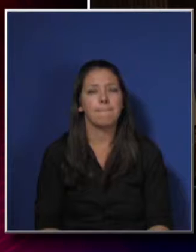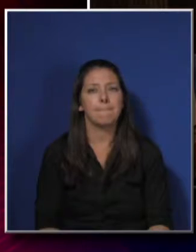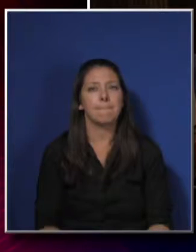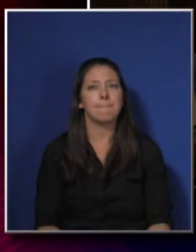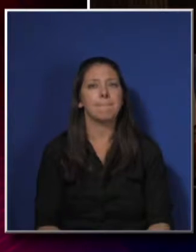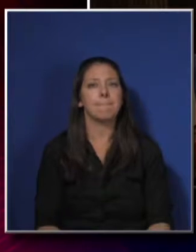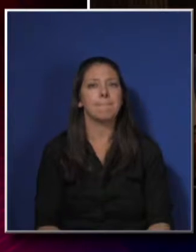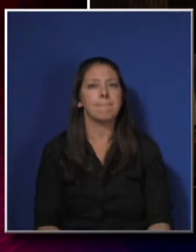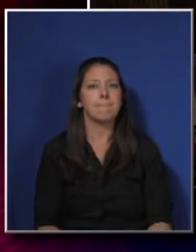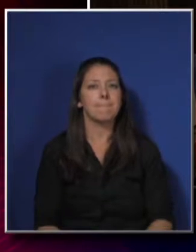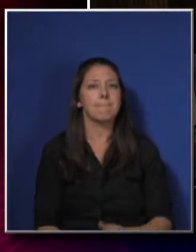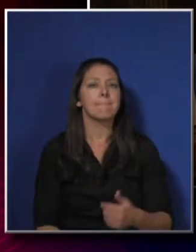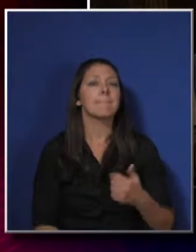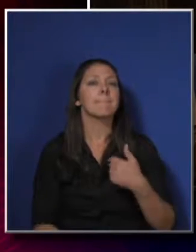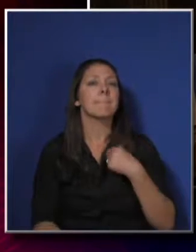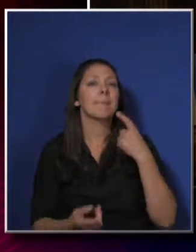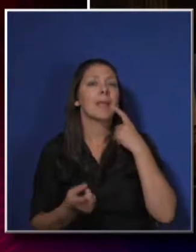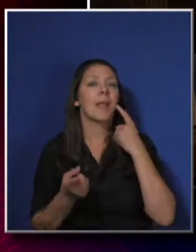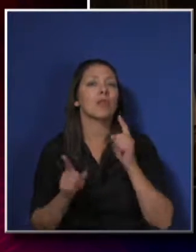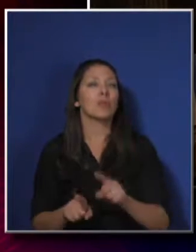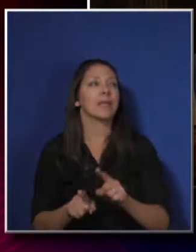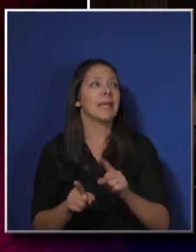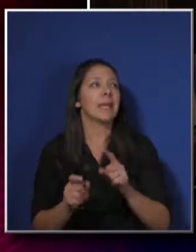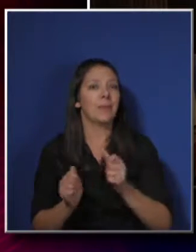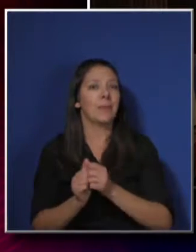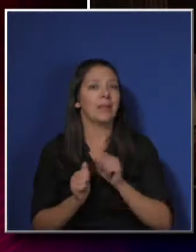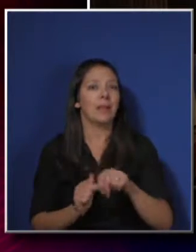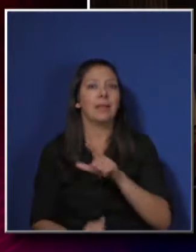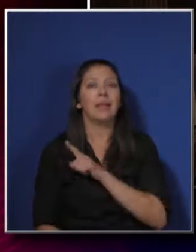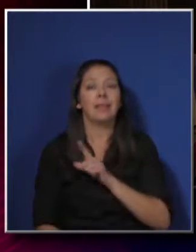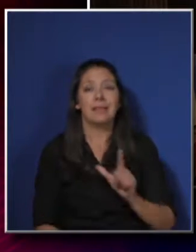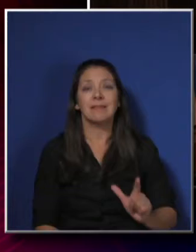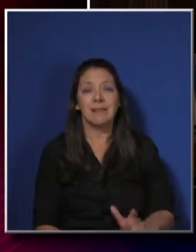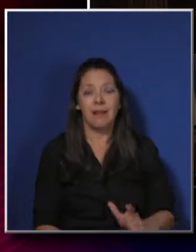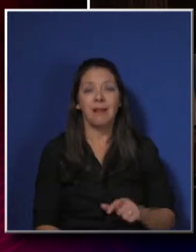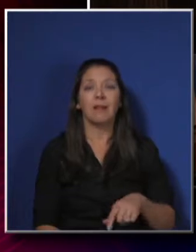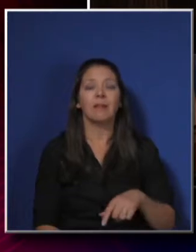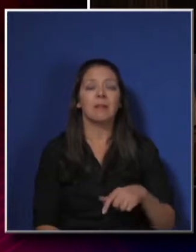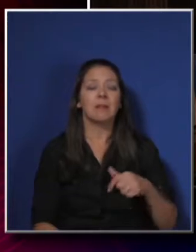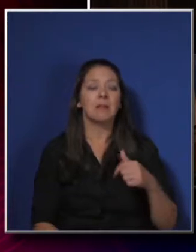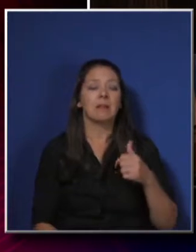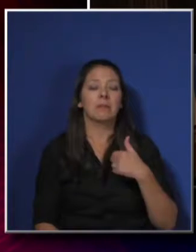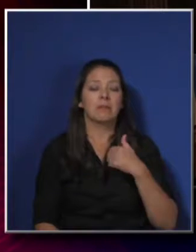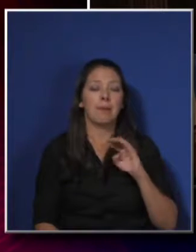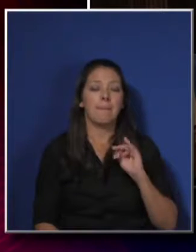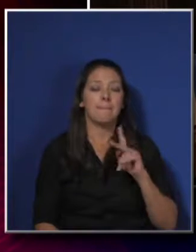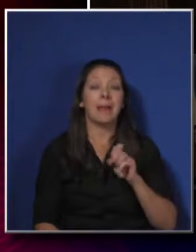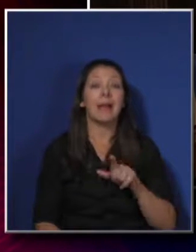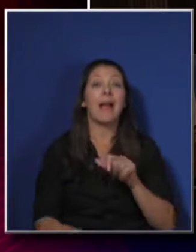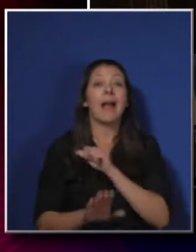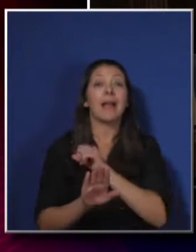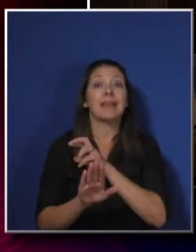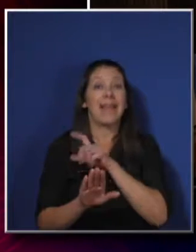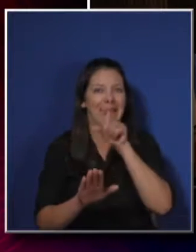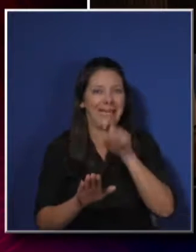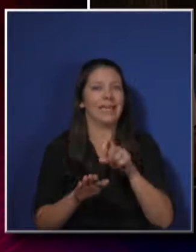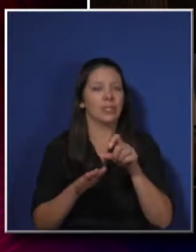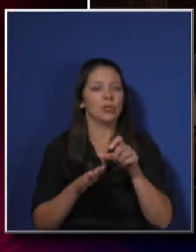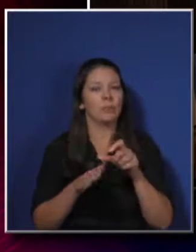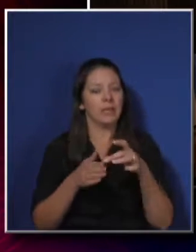This is Mike. So I agree with Linda. I mean, we need to, Annette needs to be in the driver's seat